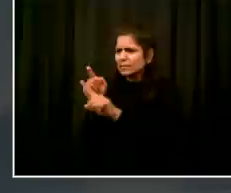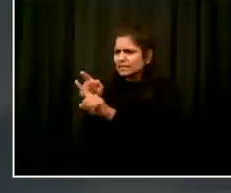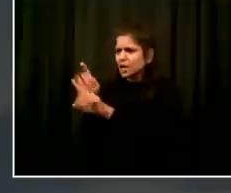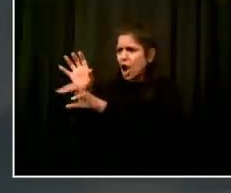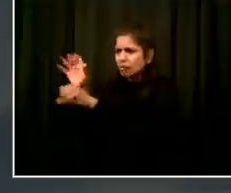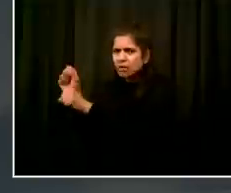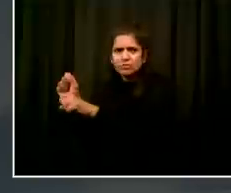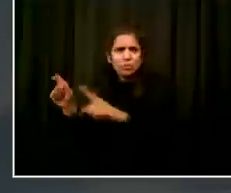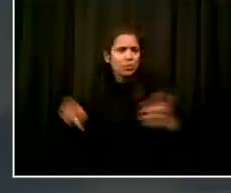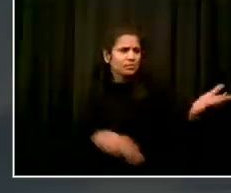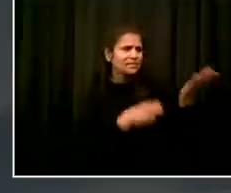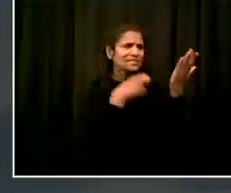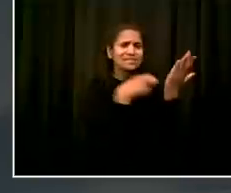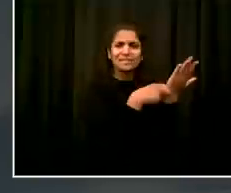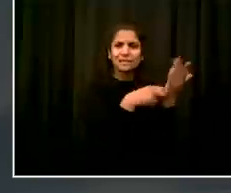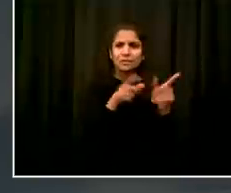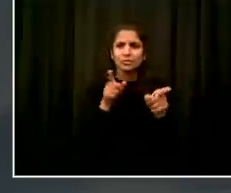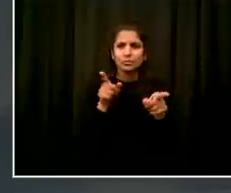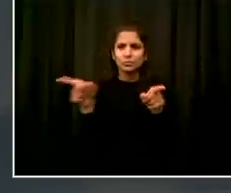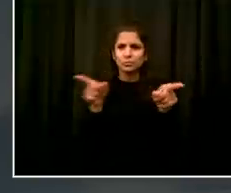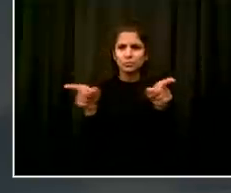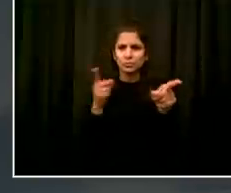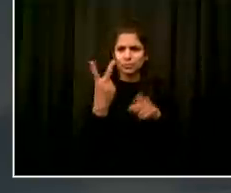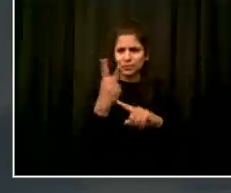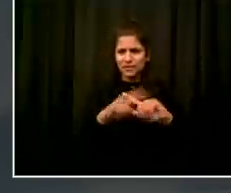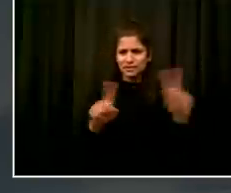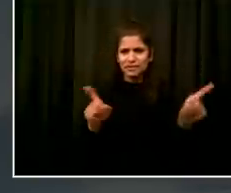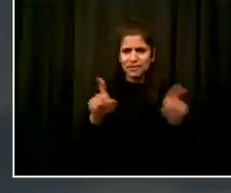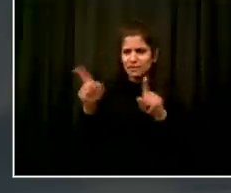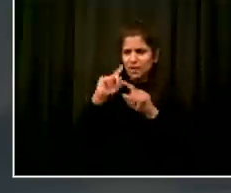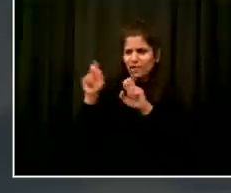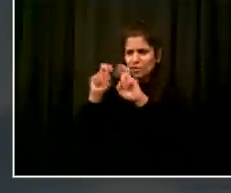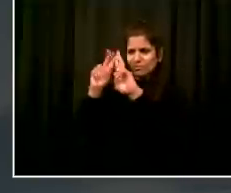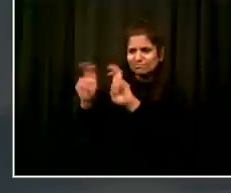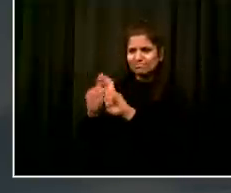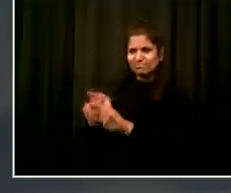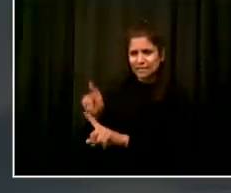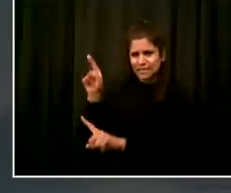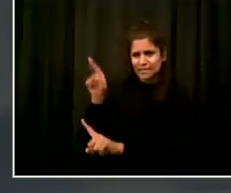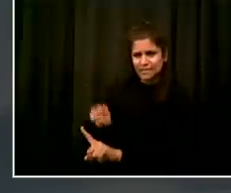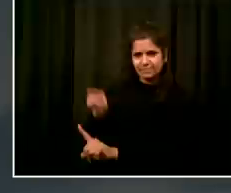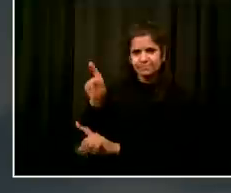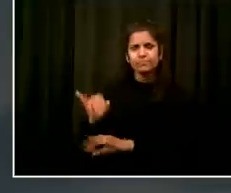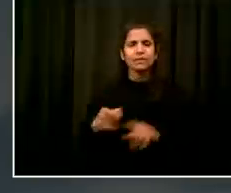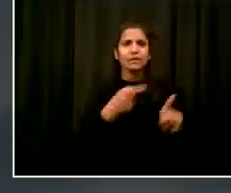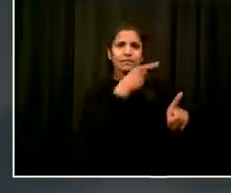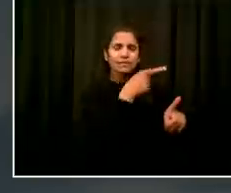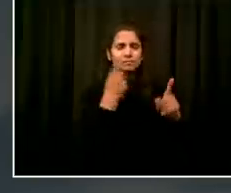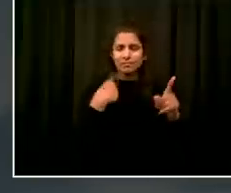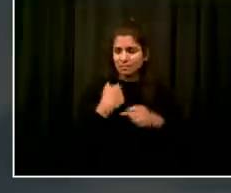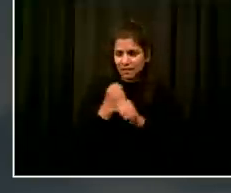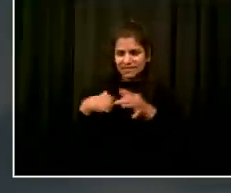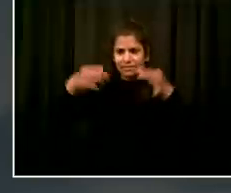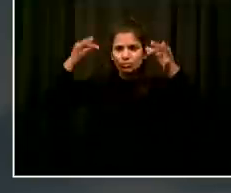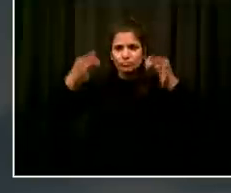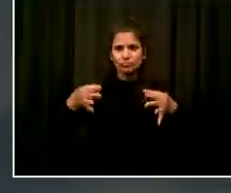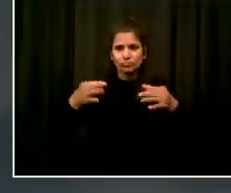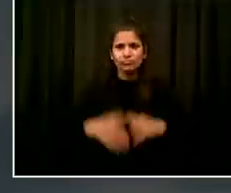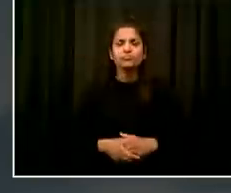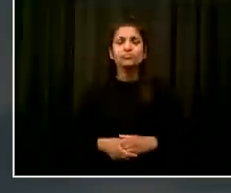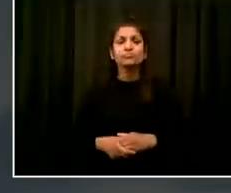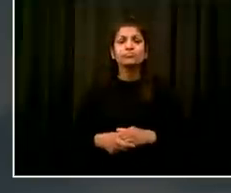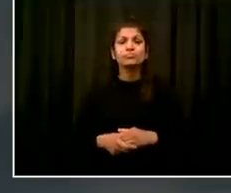of the press, you know, it's doing the best we can in the difficult situation. We 100% respect the rights of the